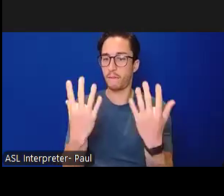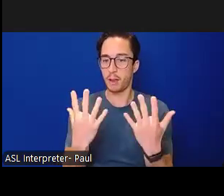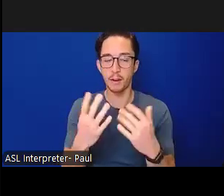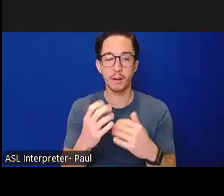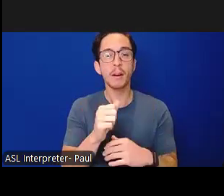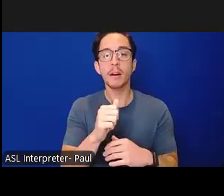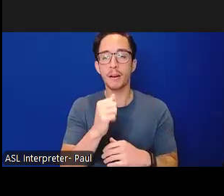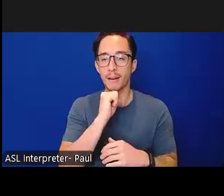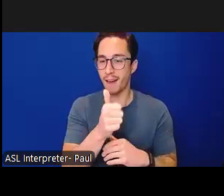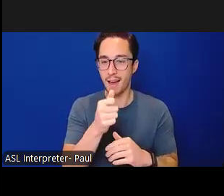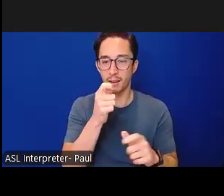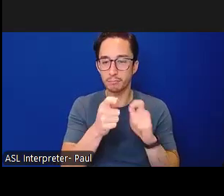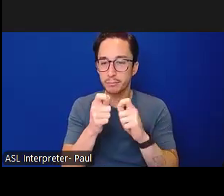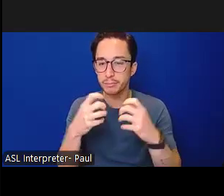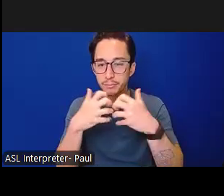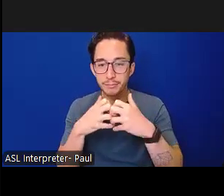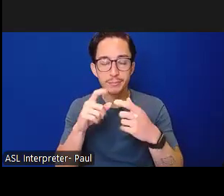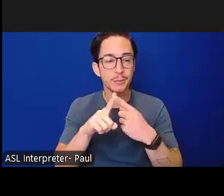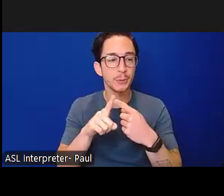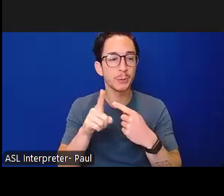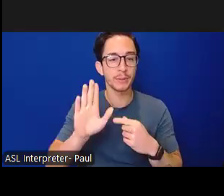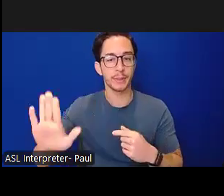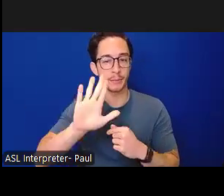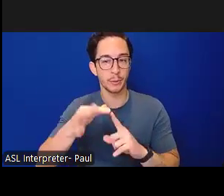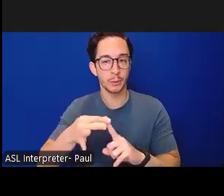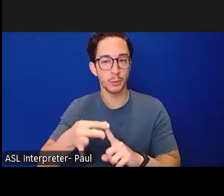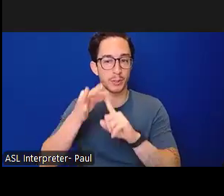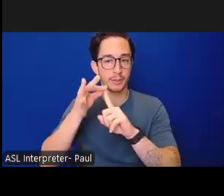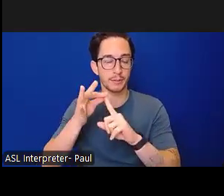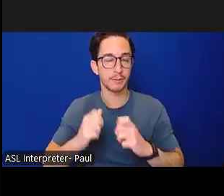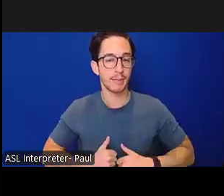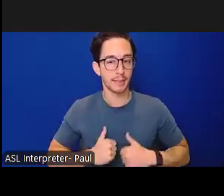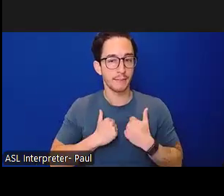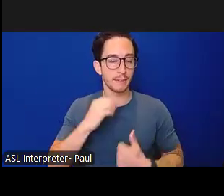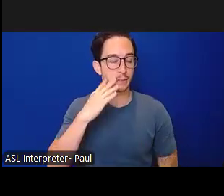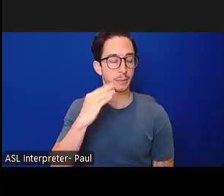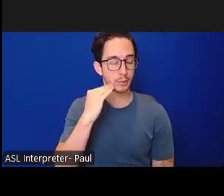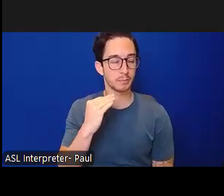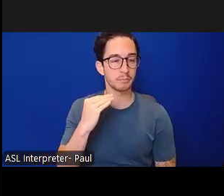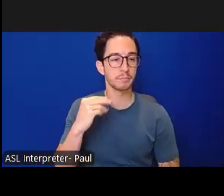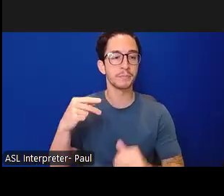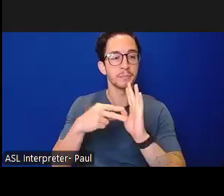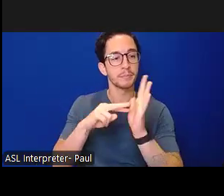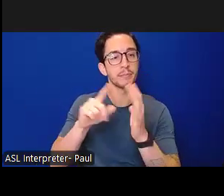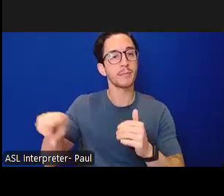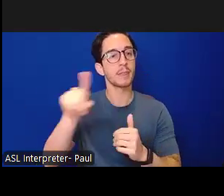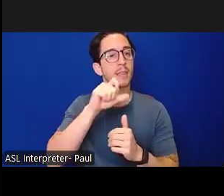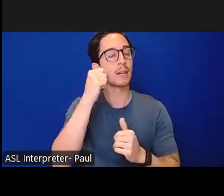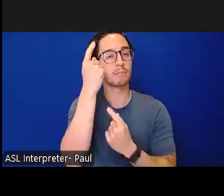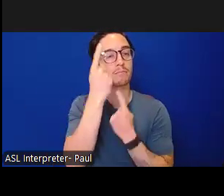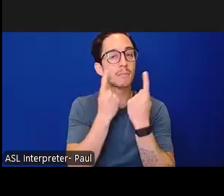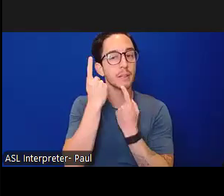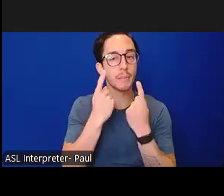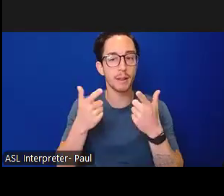not tailored to their unique lived experiences. And so they don't think about language, they don't